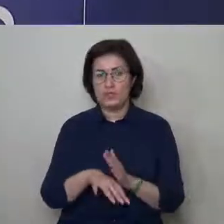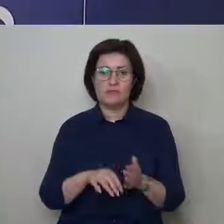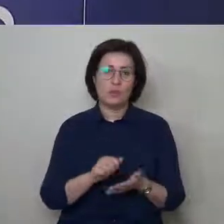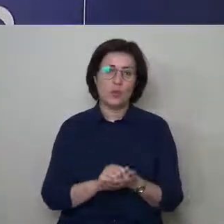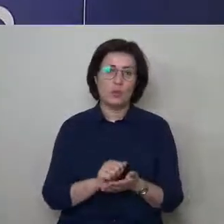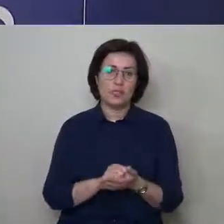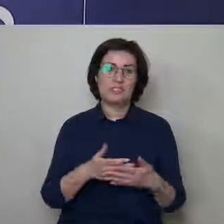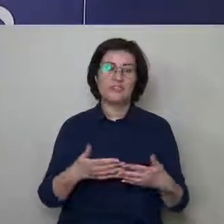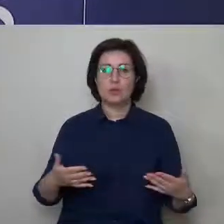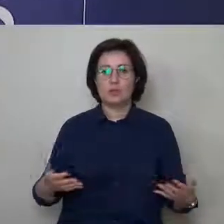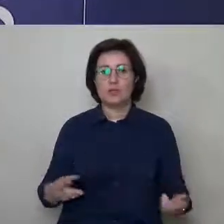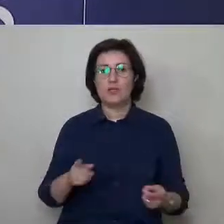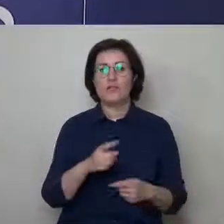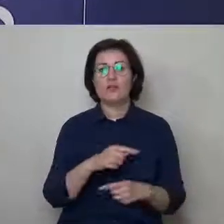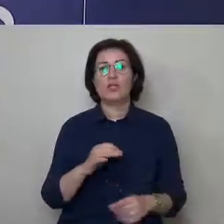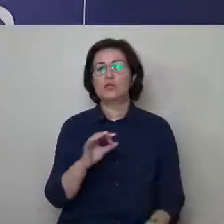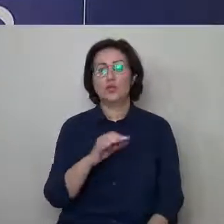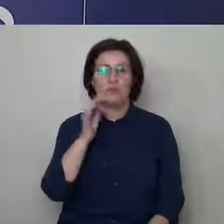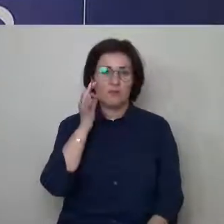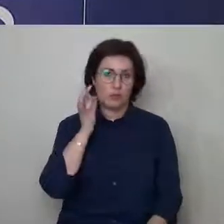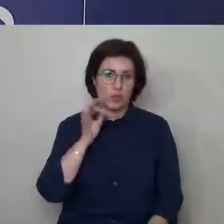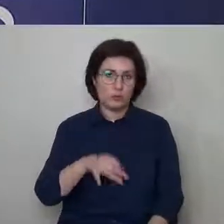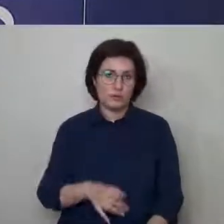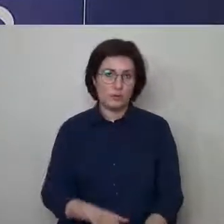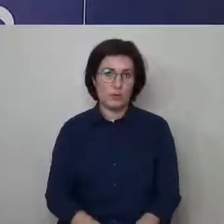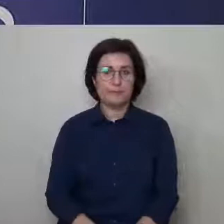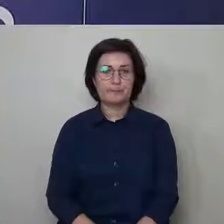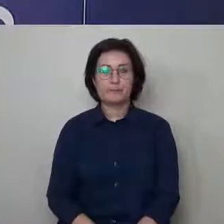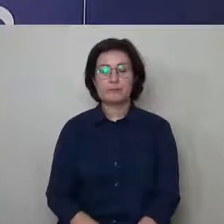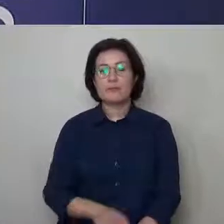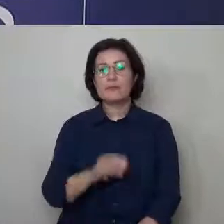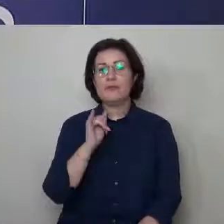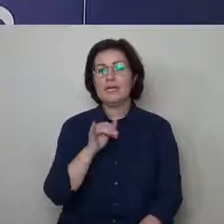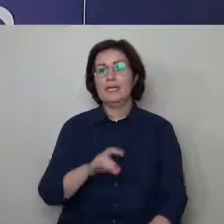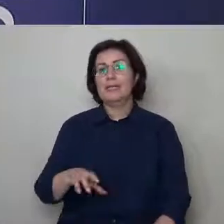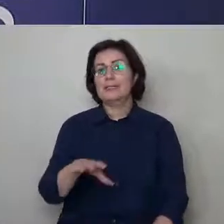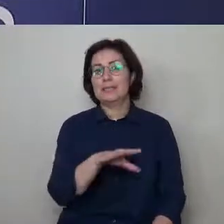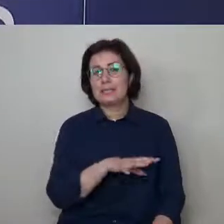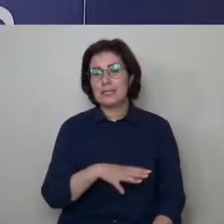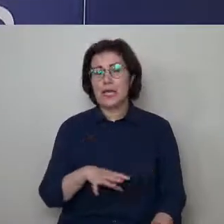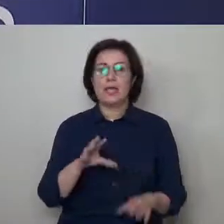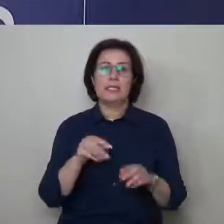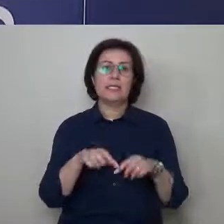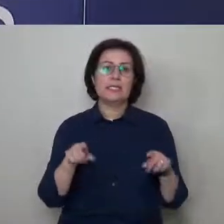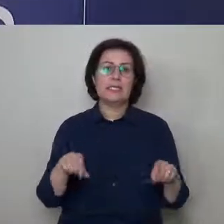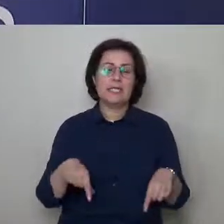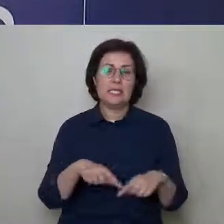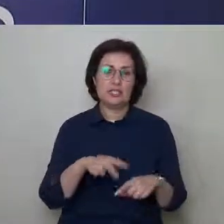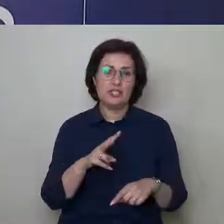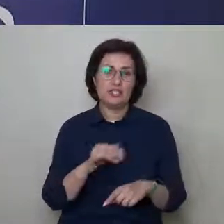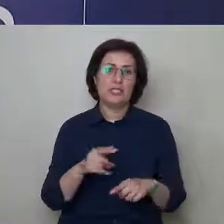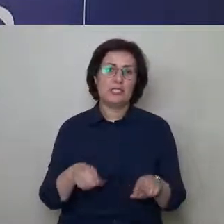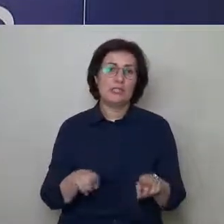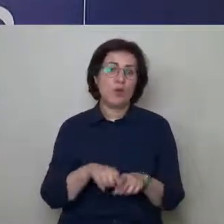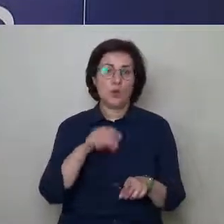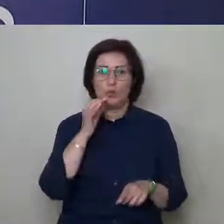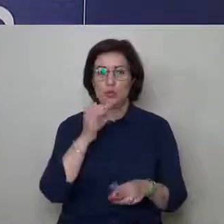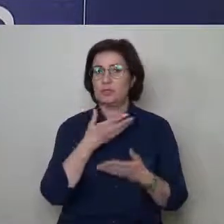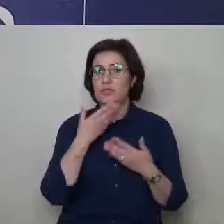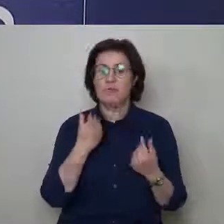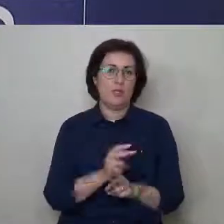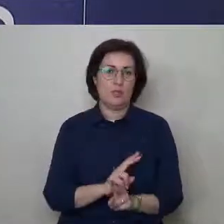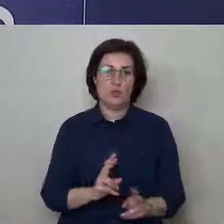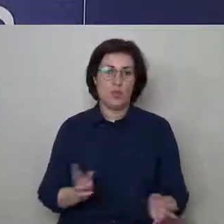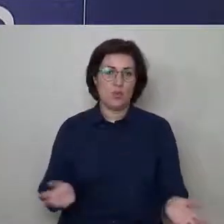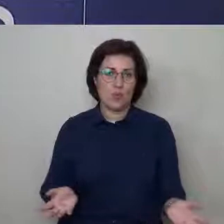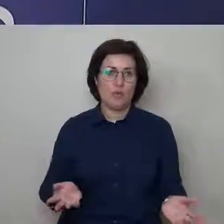vote tabulation, documentation, they all have zero experience. The TECs, the DECs,